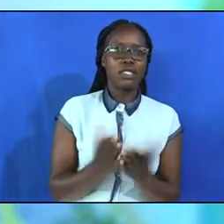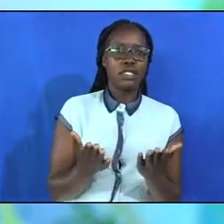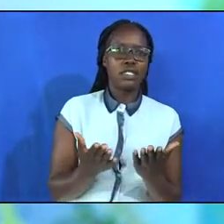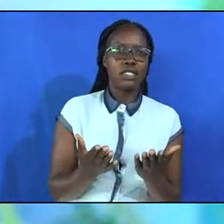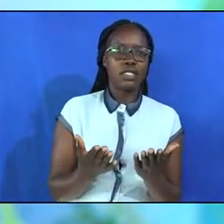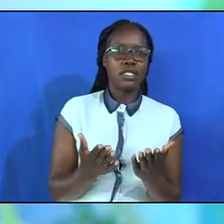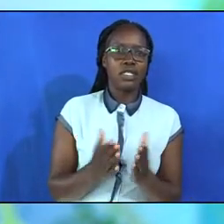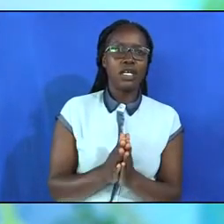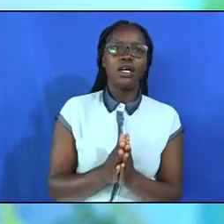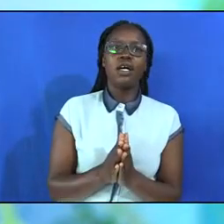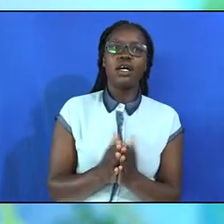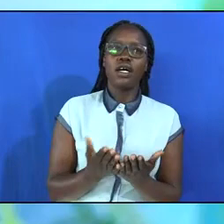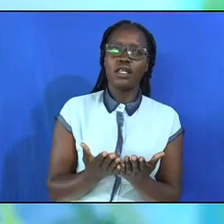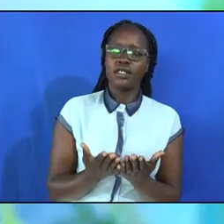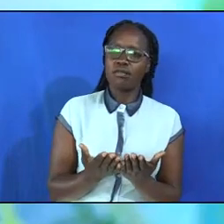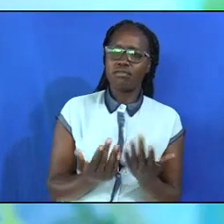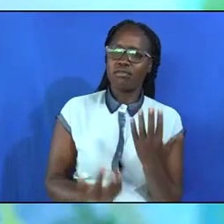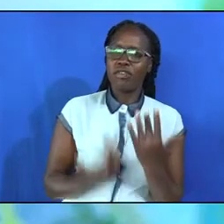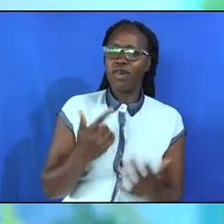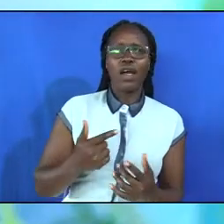our house on fire.